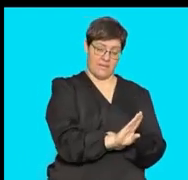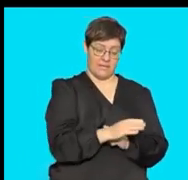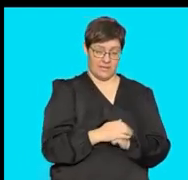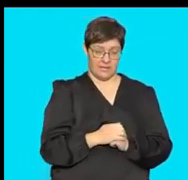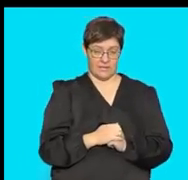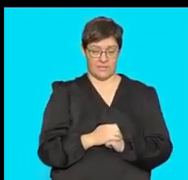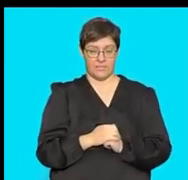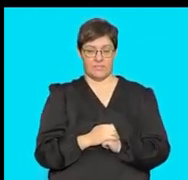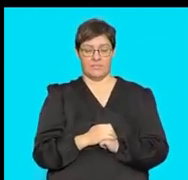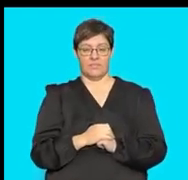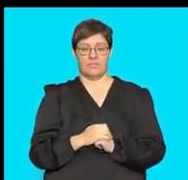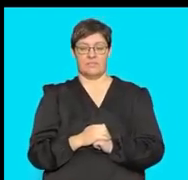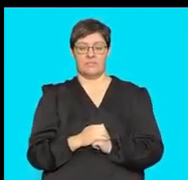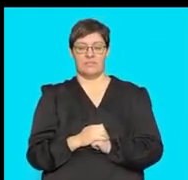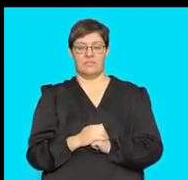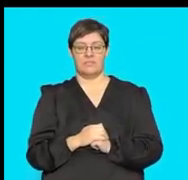angle B.